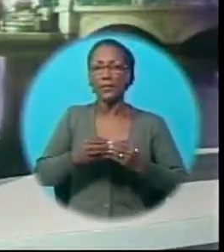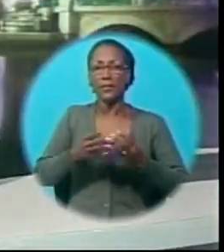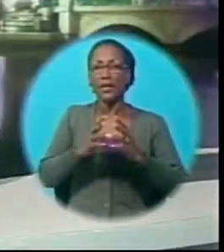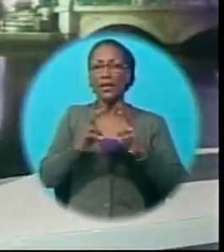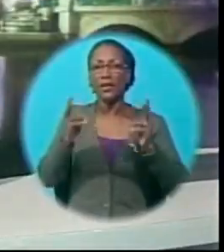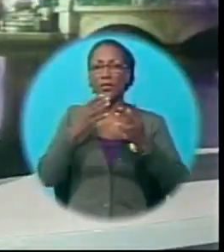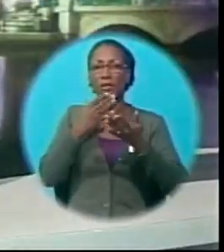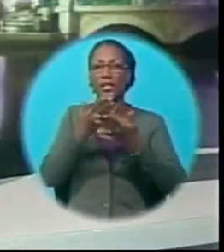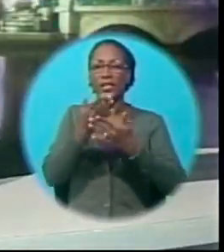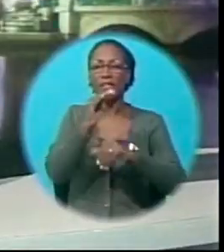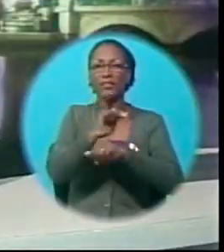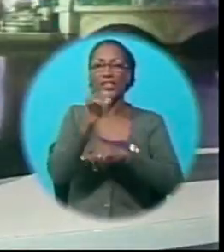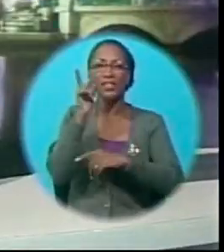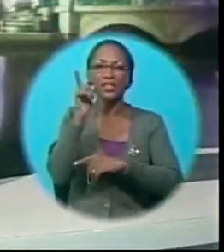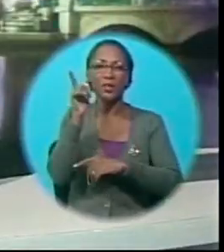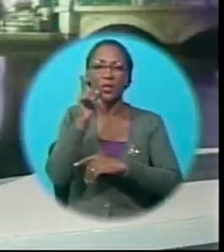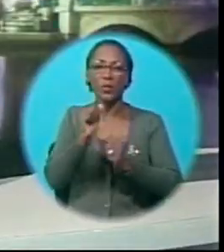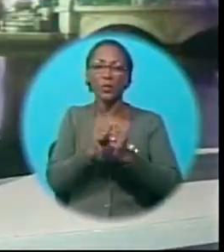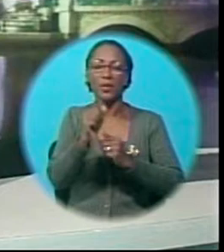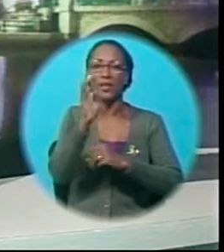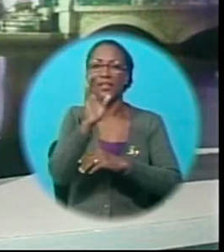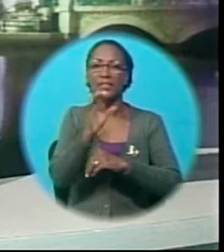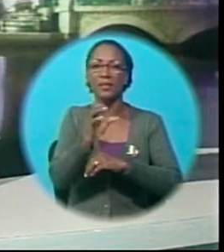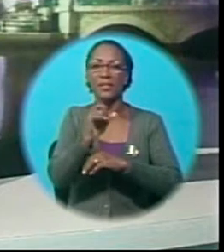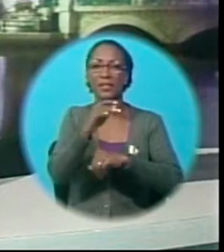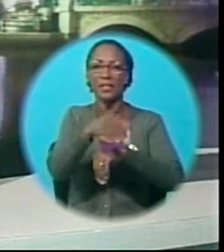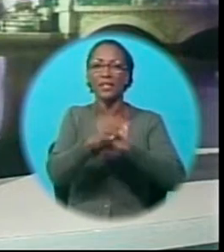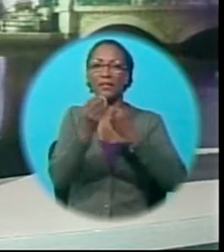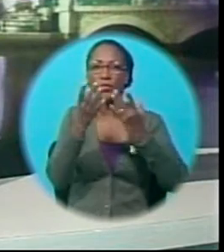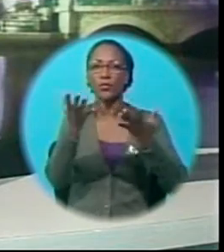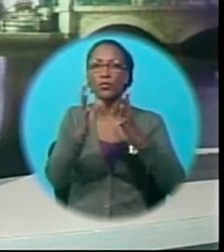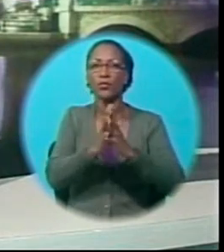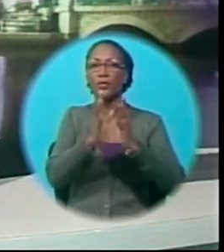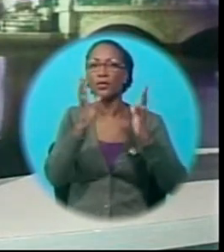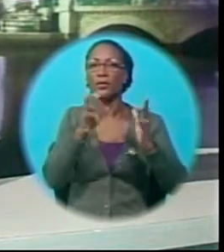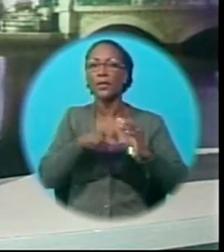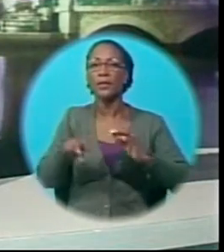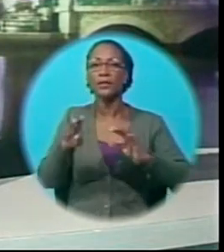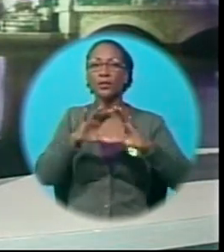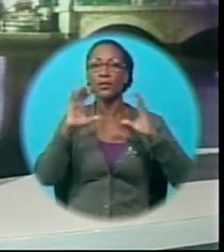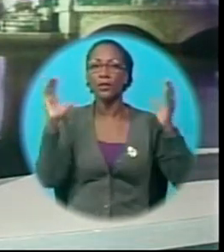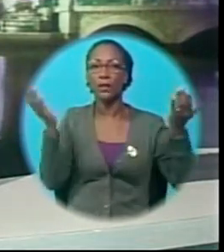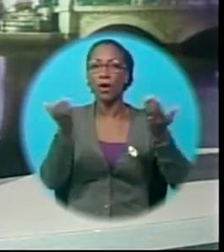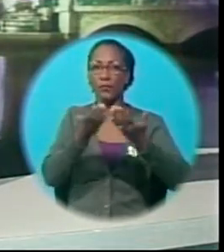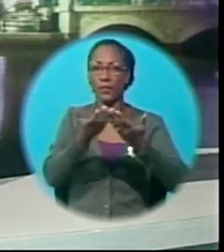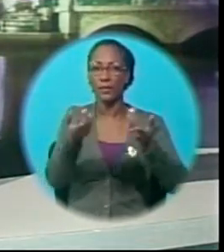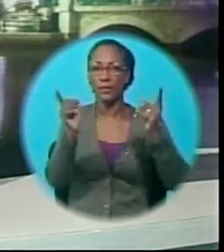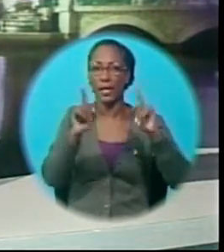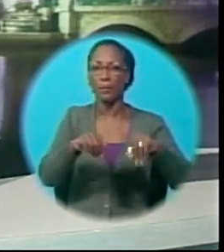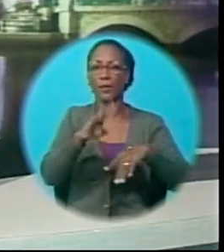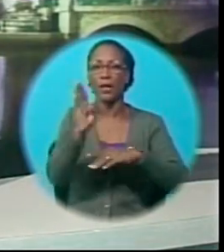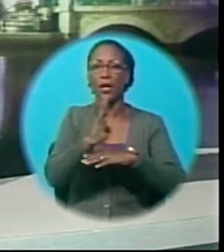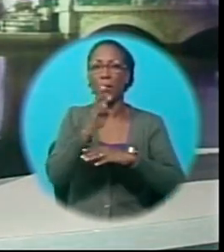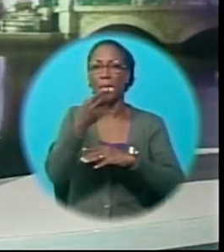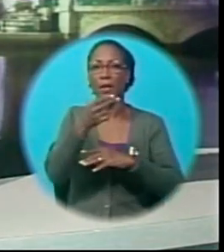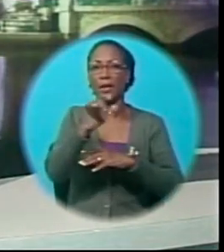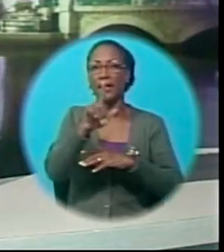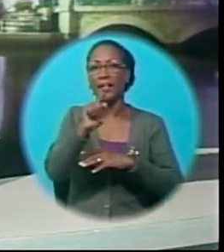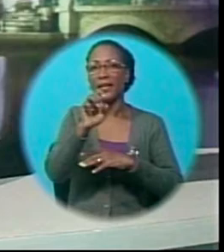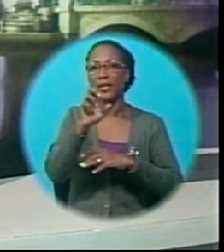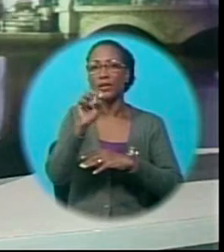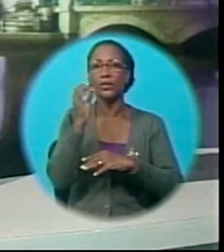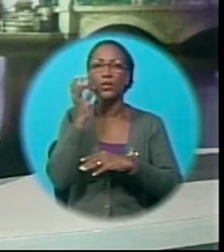And a very good evening to you. I'm Lisa Lloyd with the CBC Evening News and our top story. A major tourism conference is underway at the